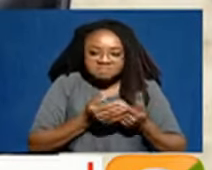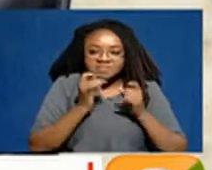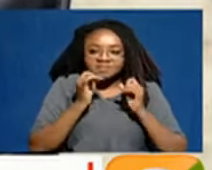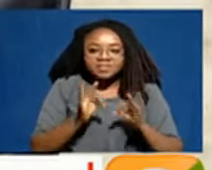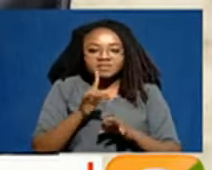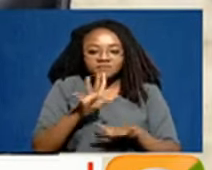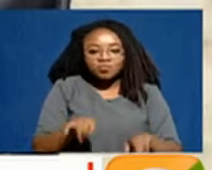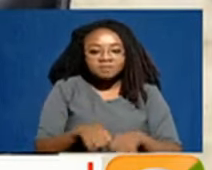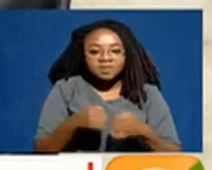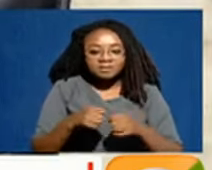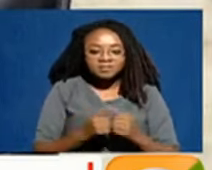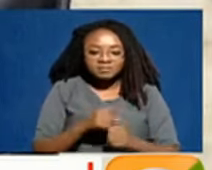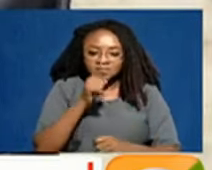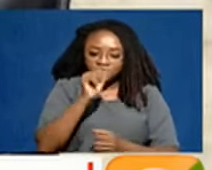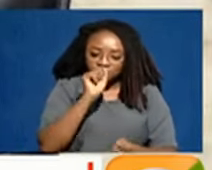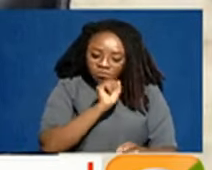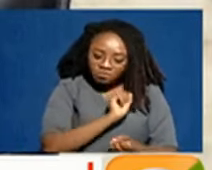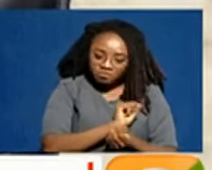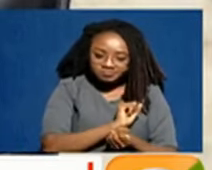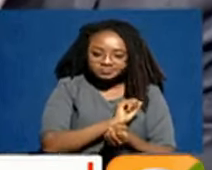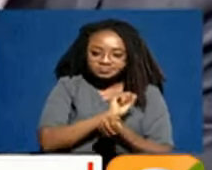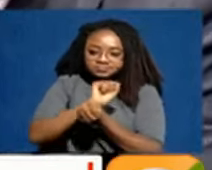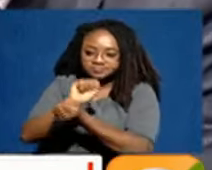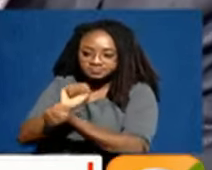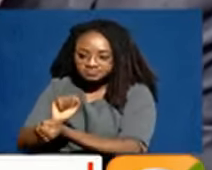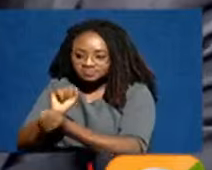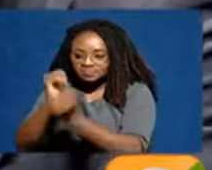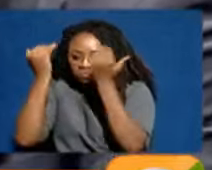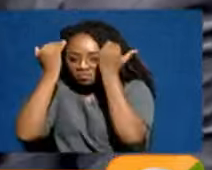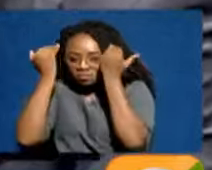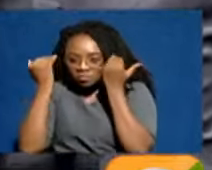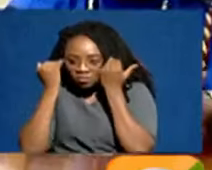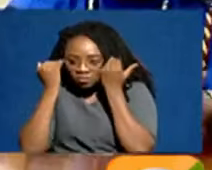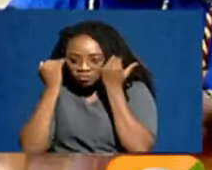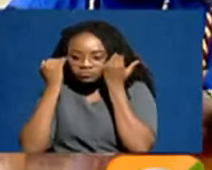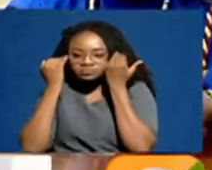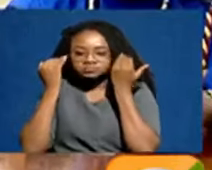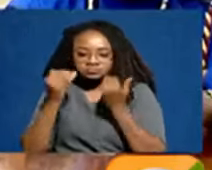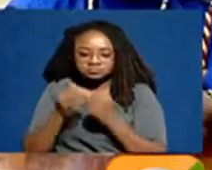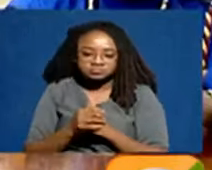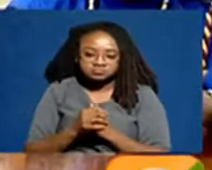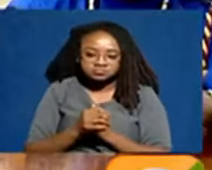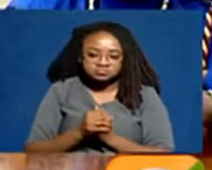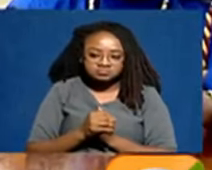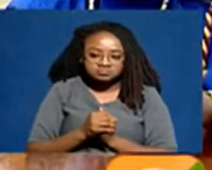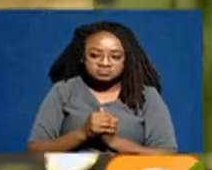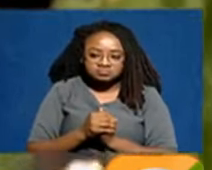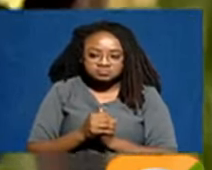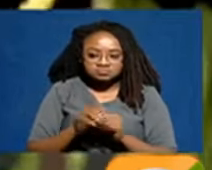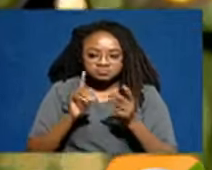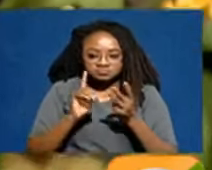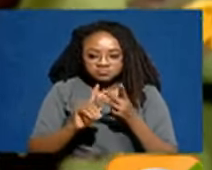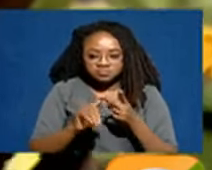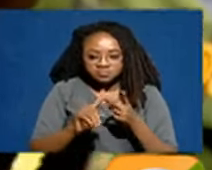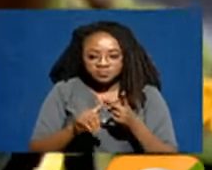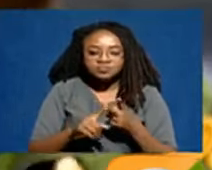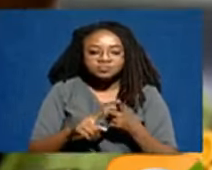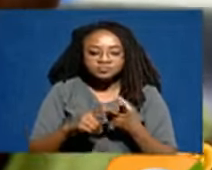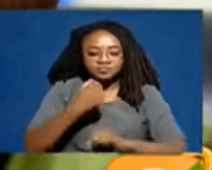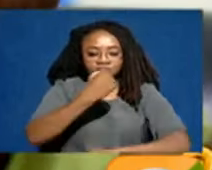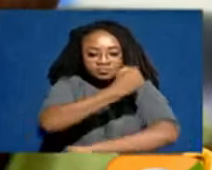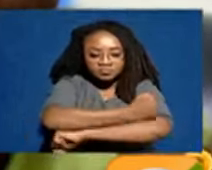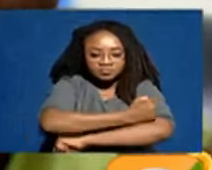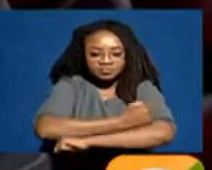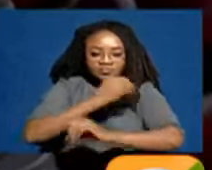jail, or you'll be fined heavily. The government has also announced new rules for schools. School transport